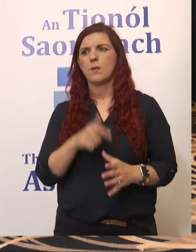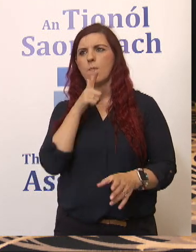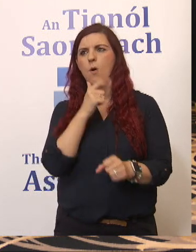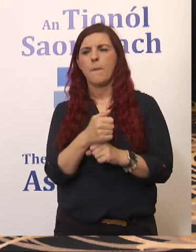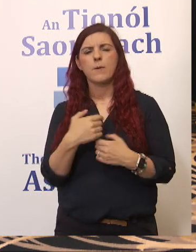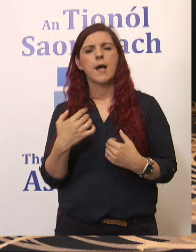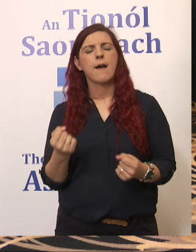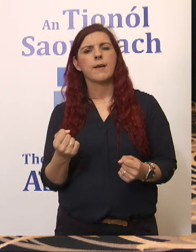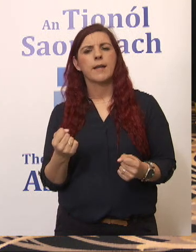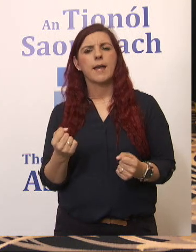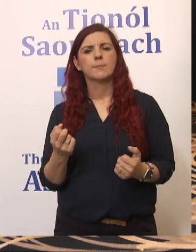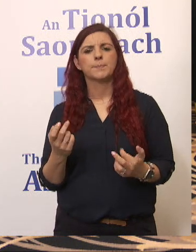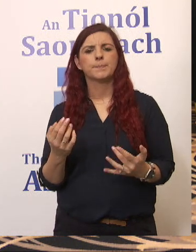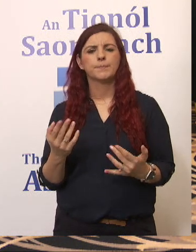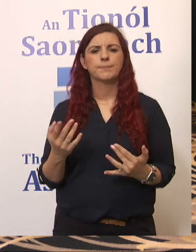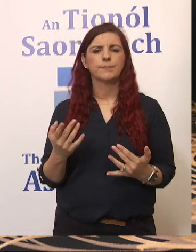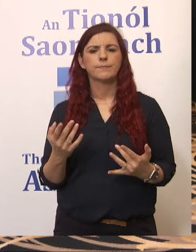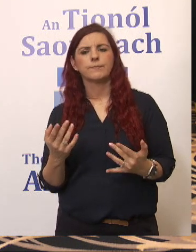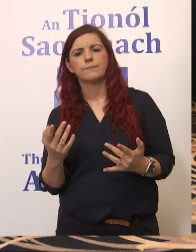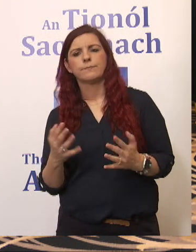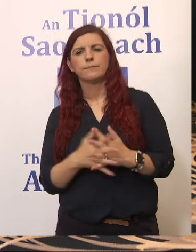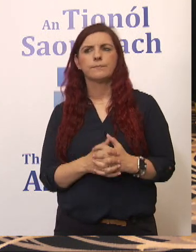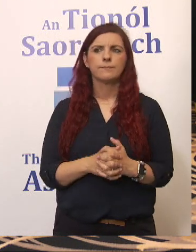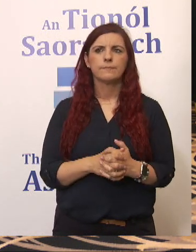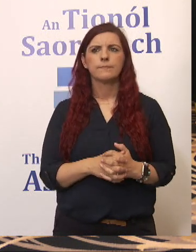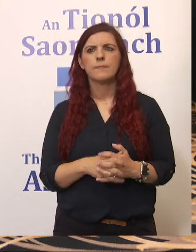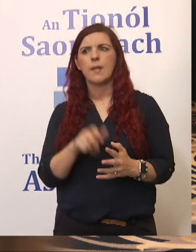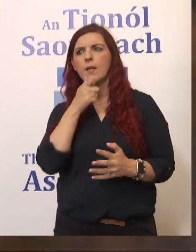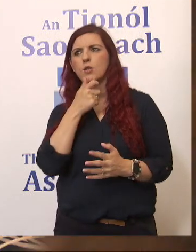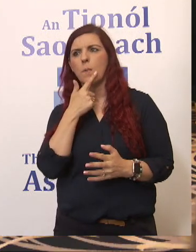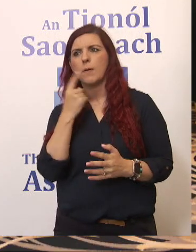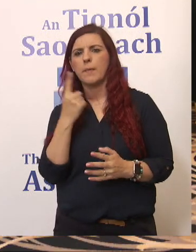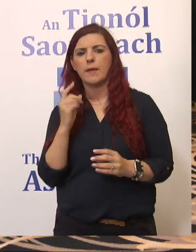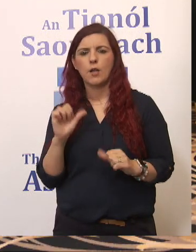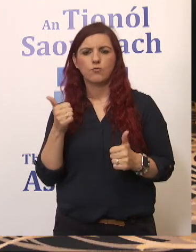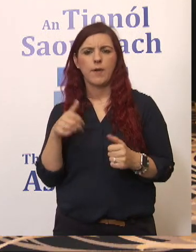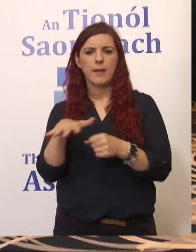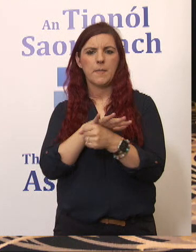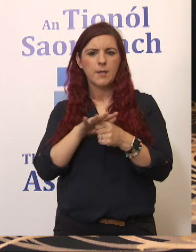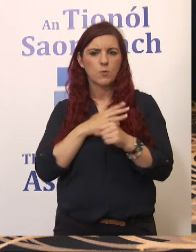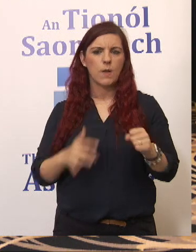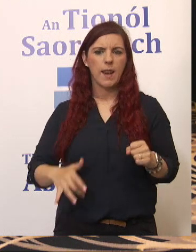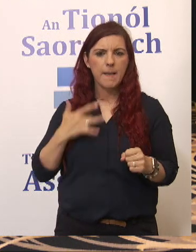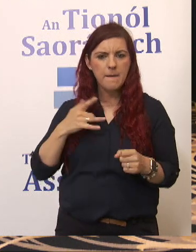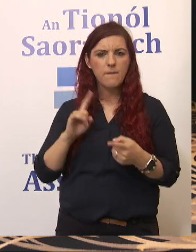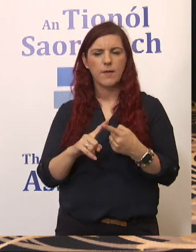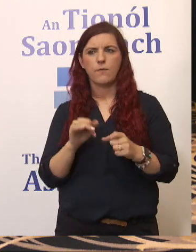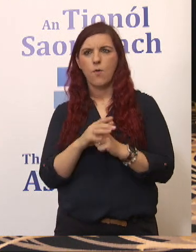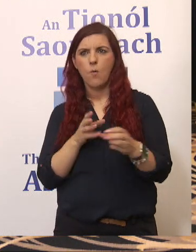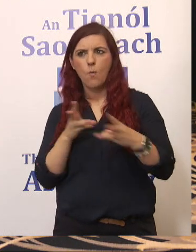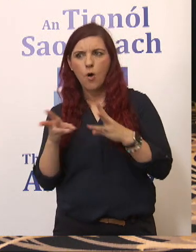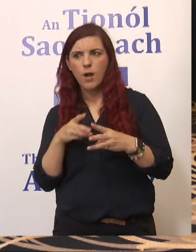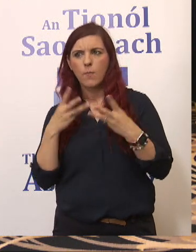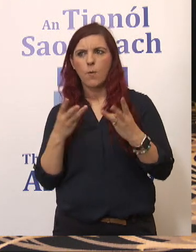having a Dublin being a great place to live, to work in. We wanted to